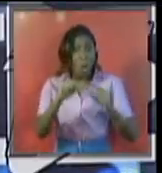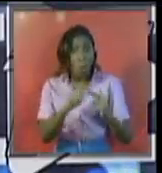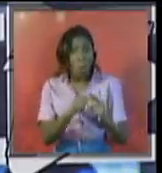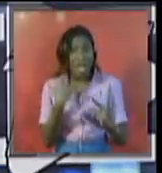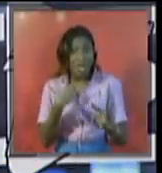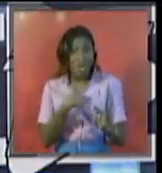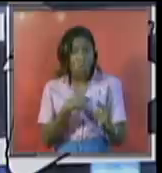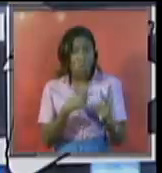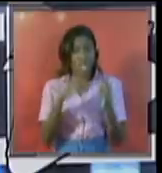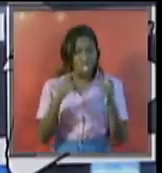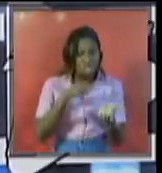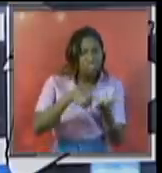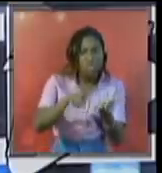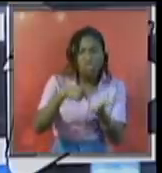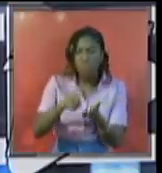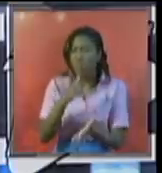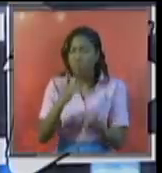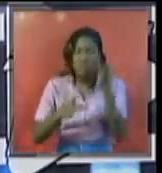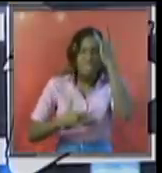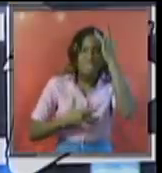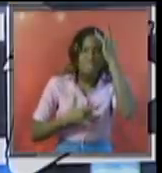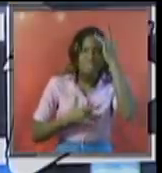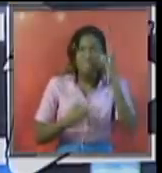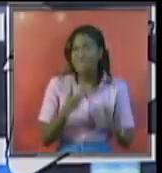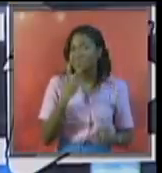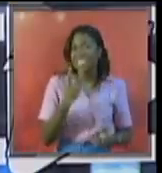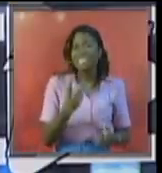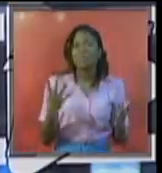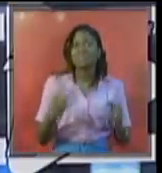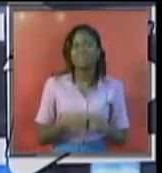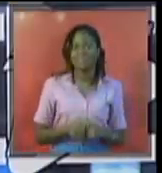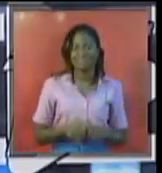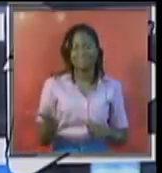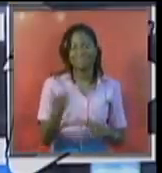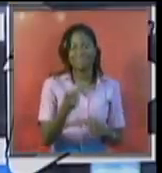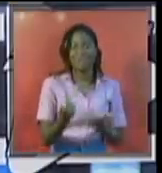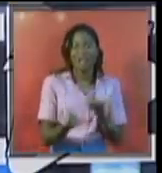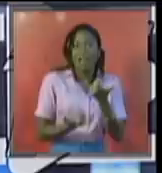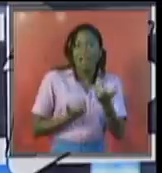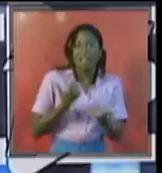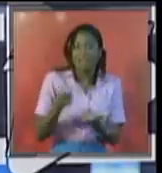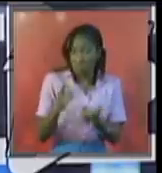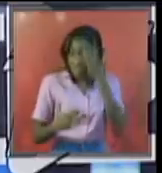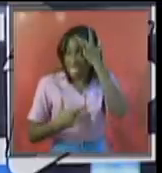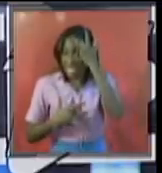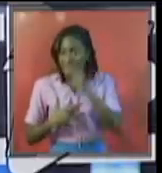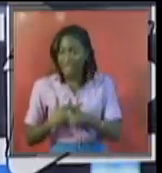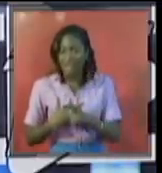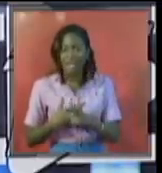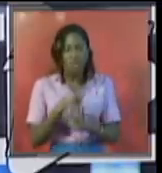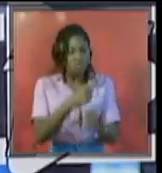that one network is connected to another network by various social gatherings. The social gatherings have taken place in various